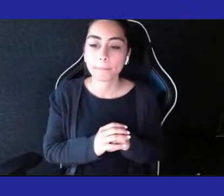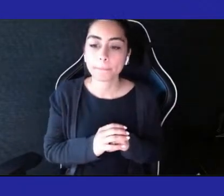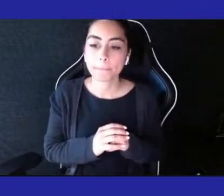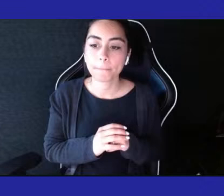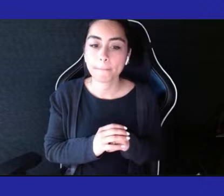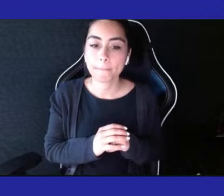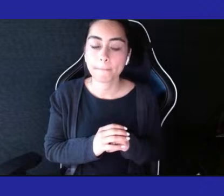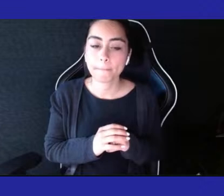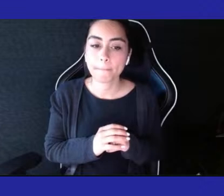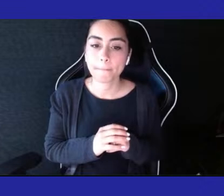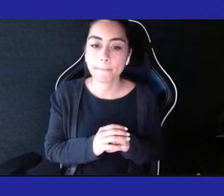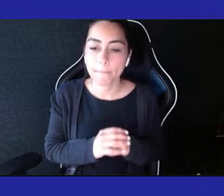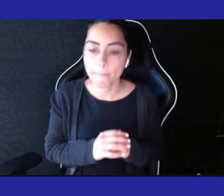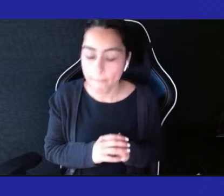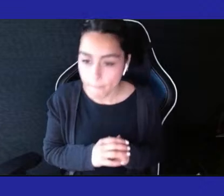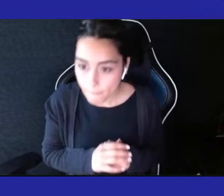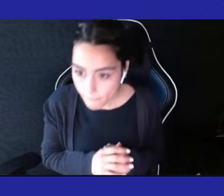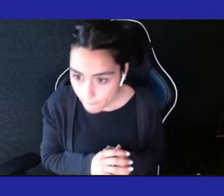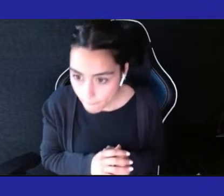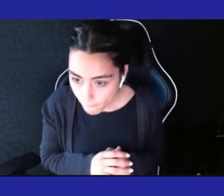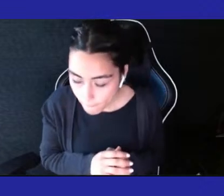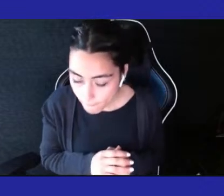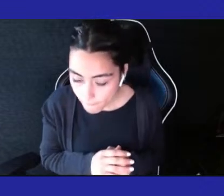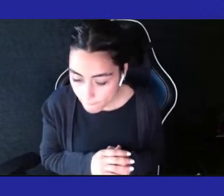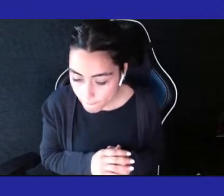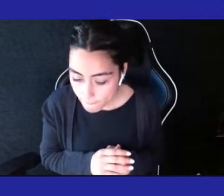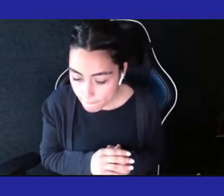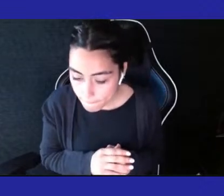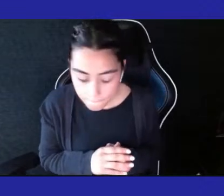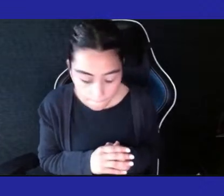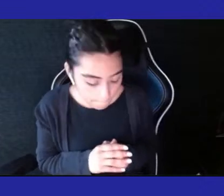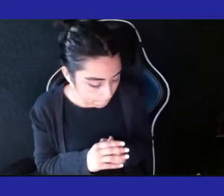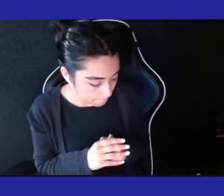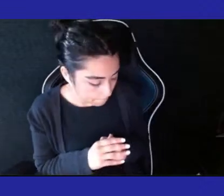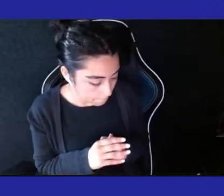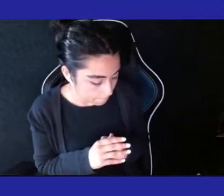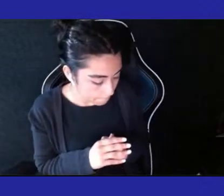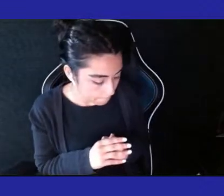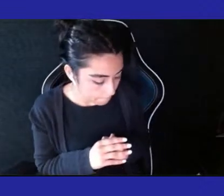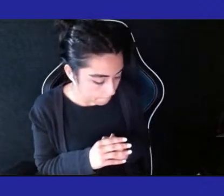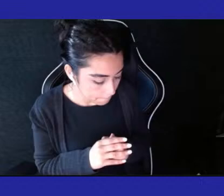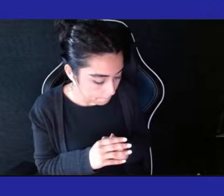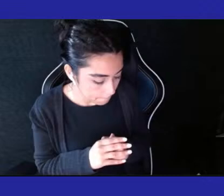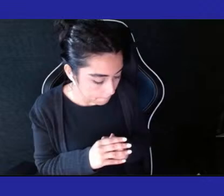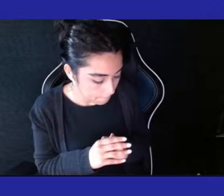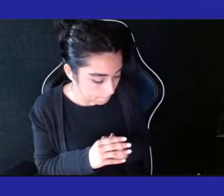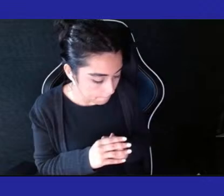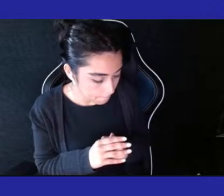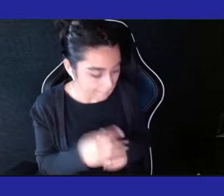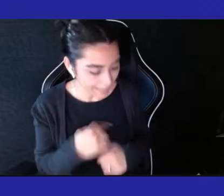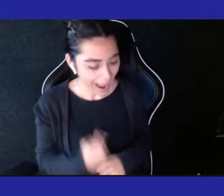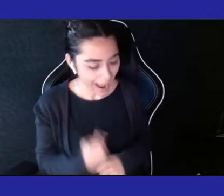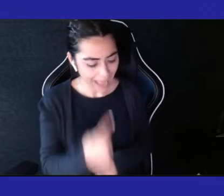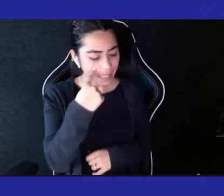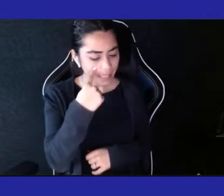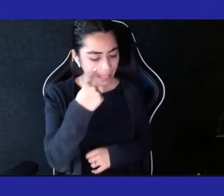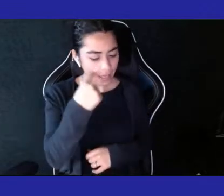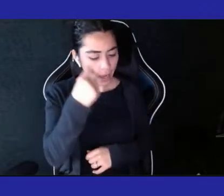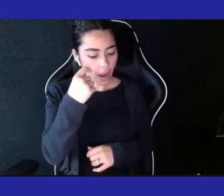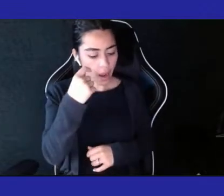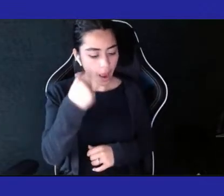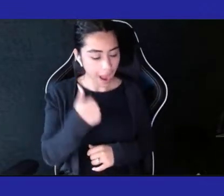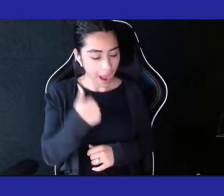Behavioral health seems to, I think I've heard and read that has embraced